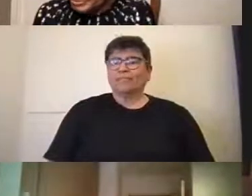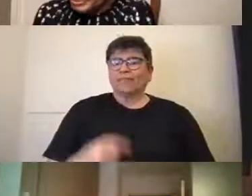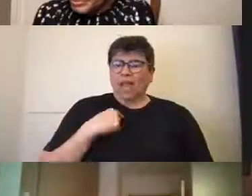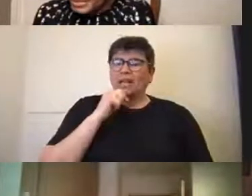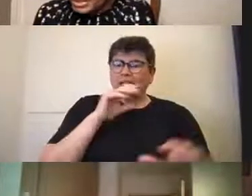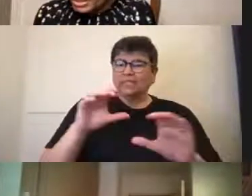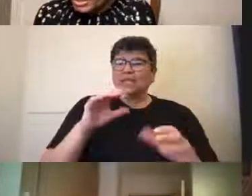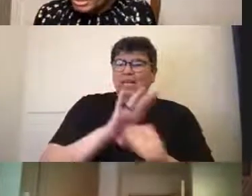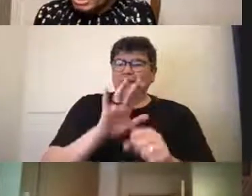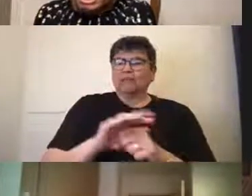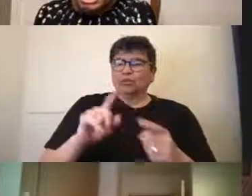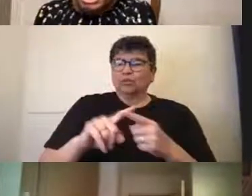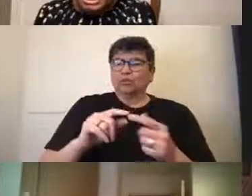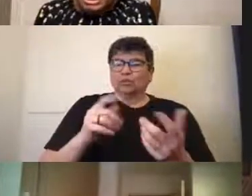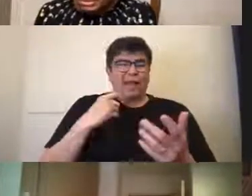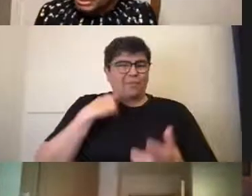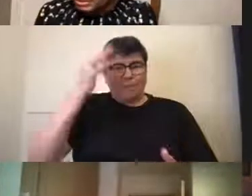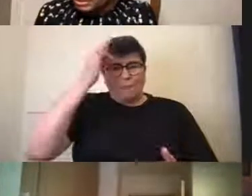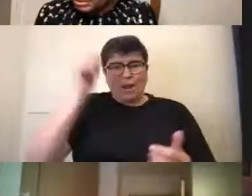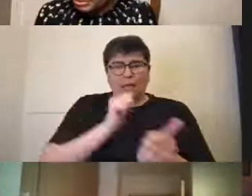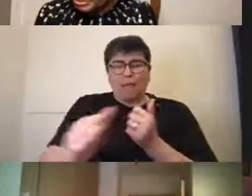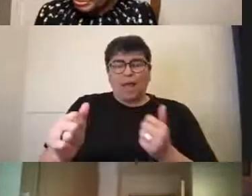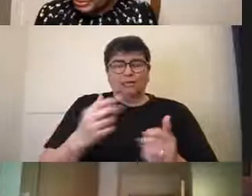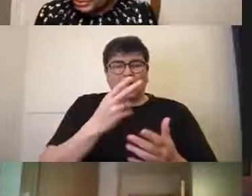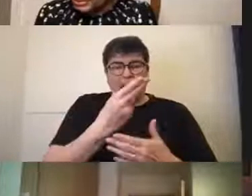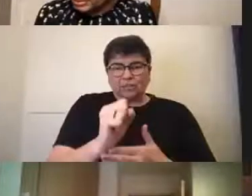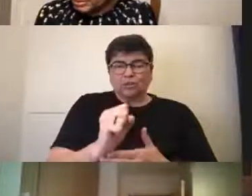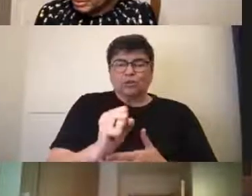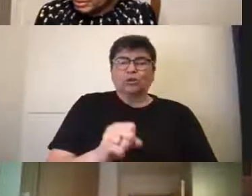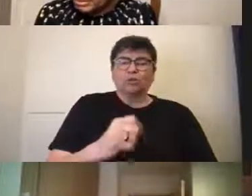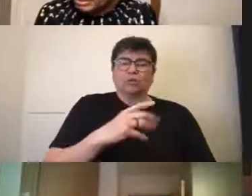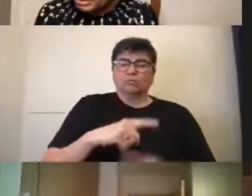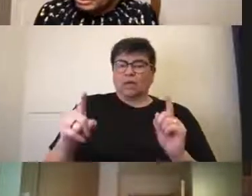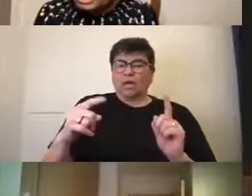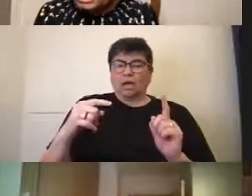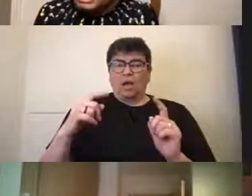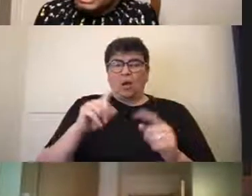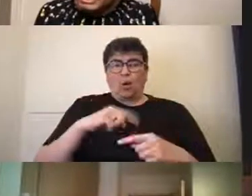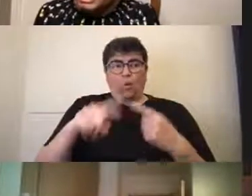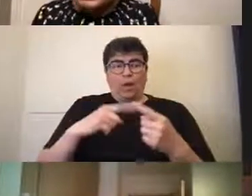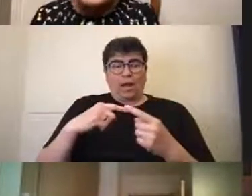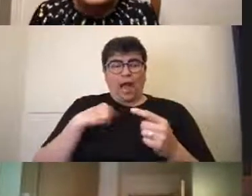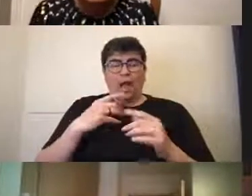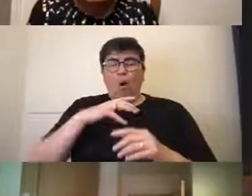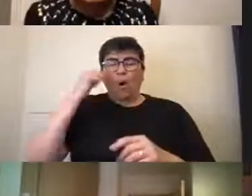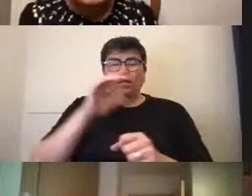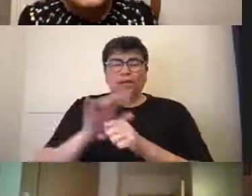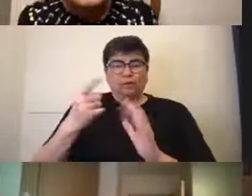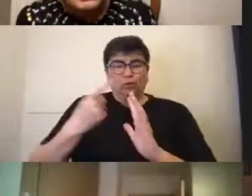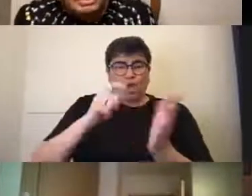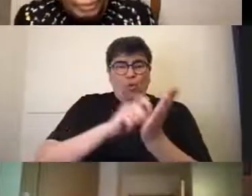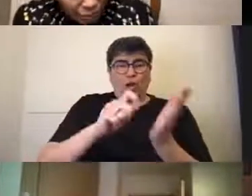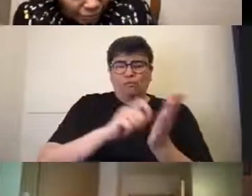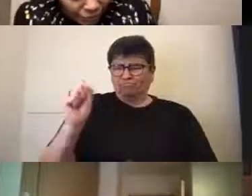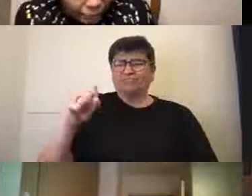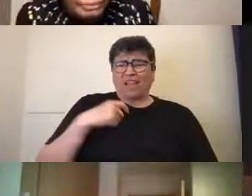get by. You know, I barely passed in college, I mean high school, but then when I got old enough to start writing, yeah,